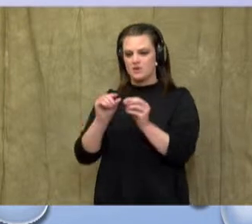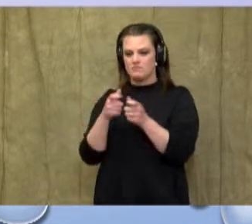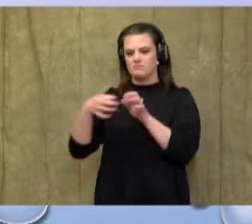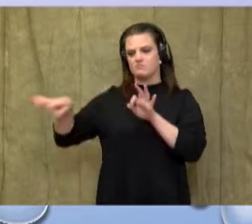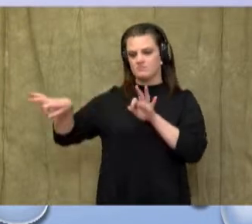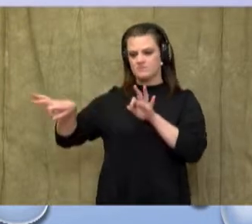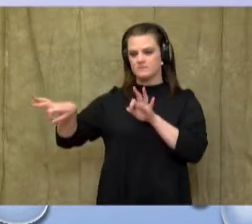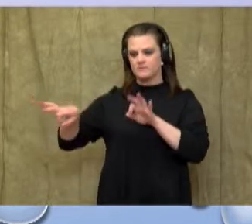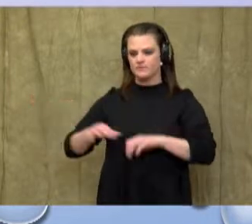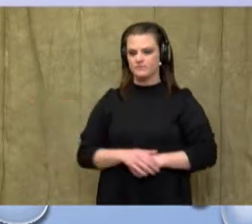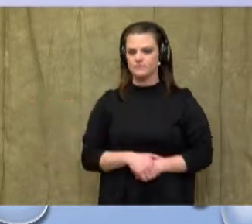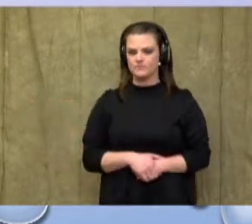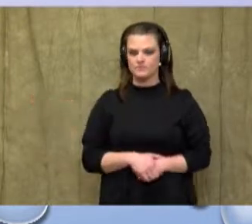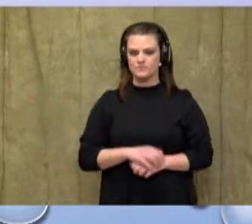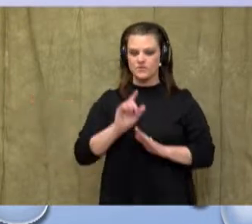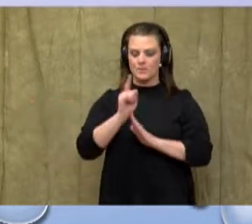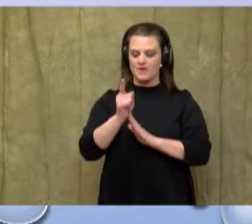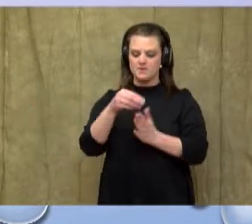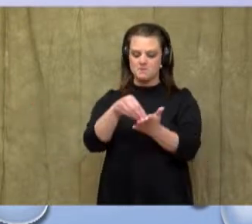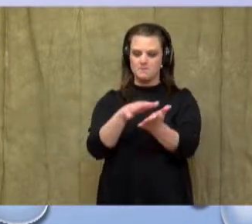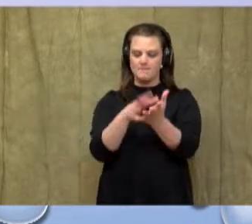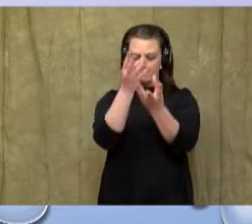that, and then we're going to check it together.